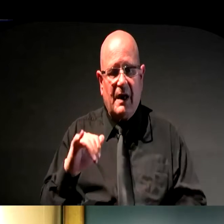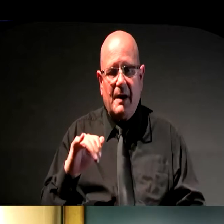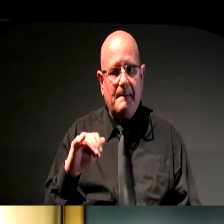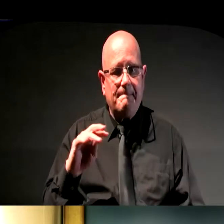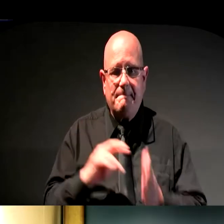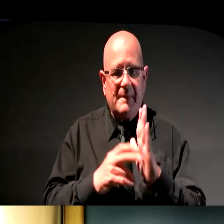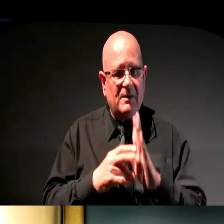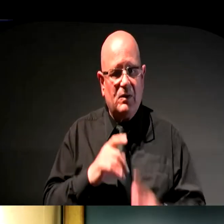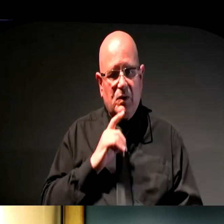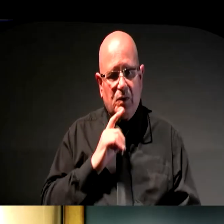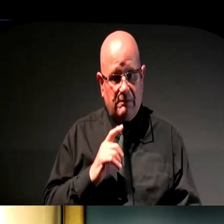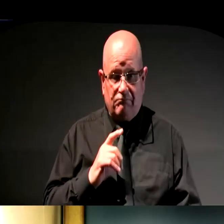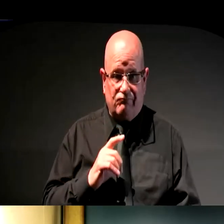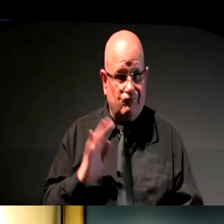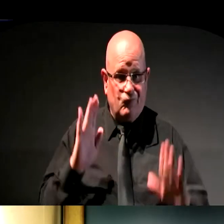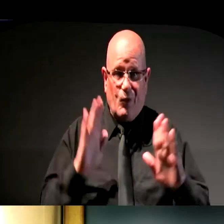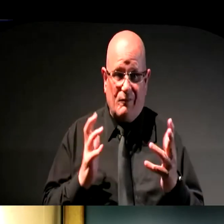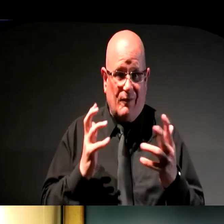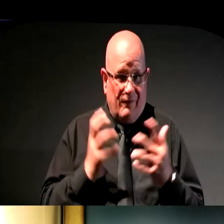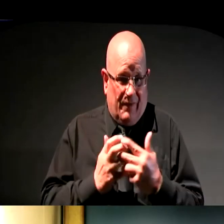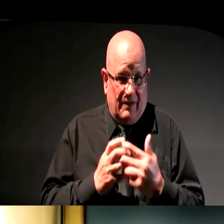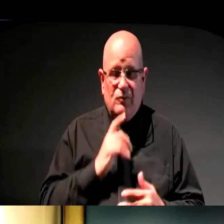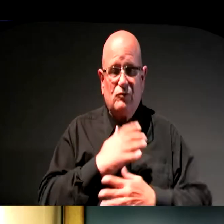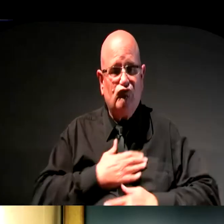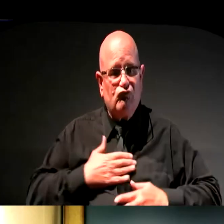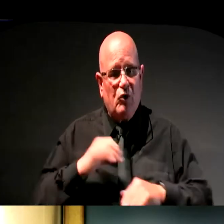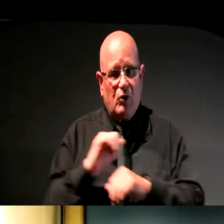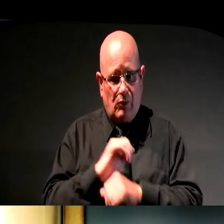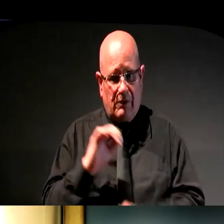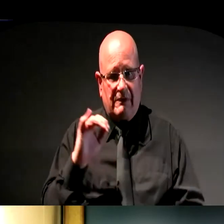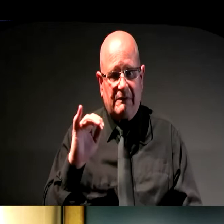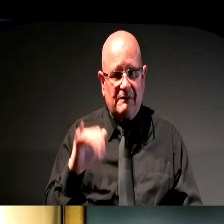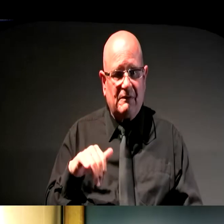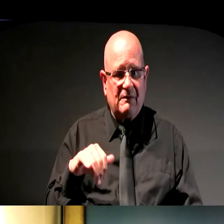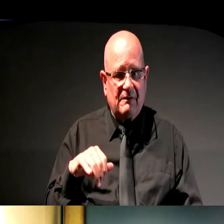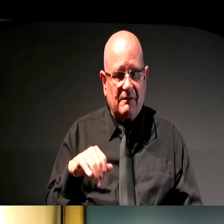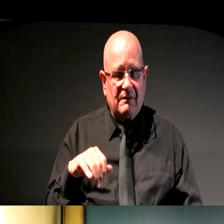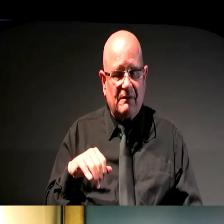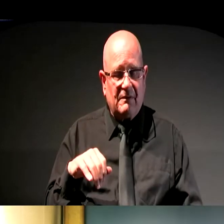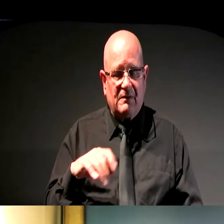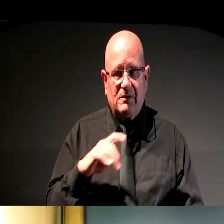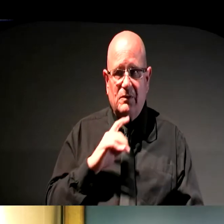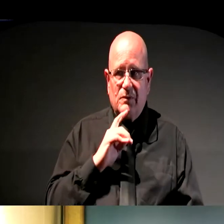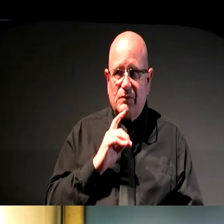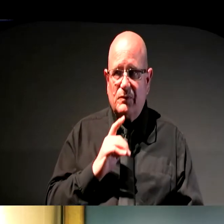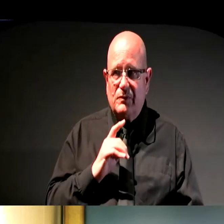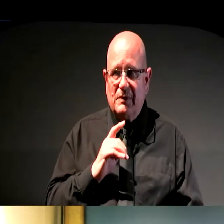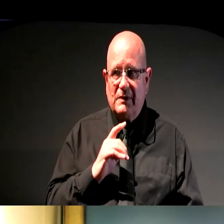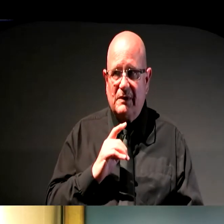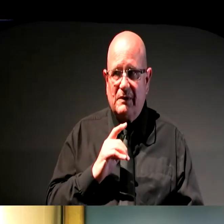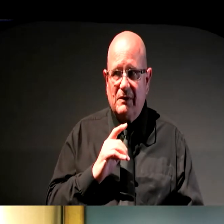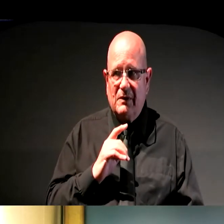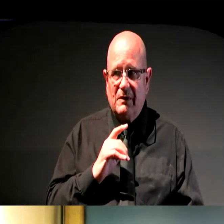it's been a really wonderful fit. I've really enjoyed the work I've done. I've had the chance to work on a few different projects, and um, I